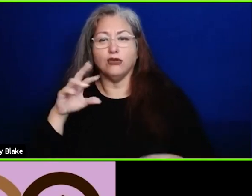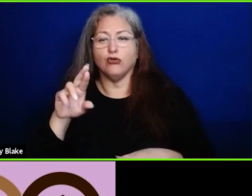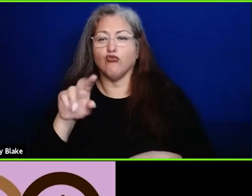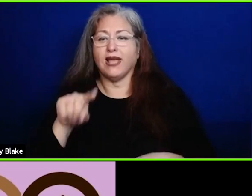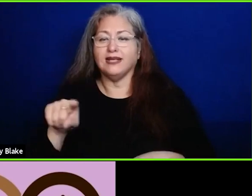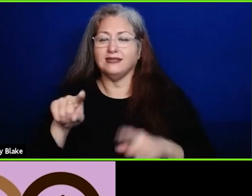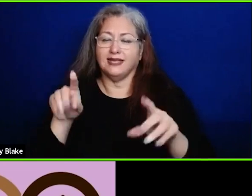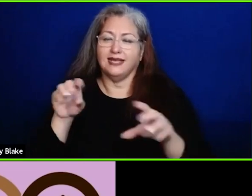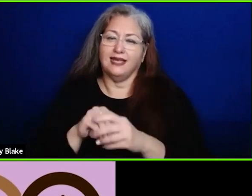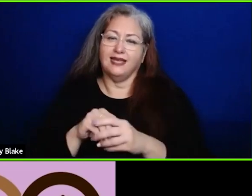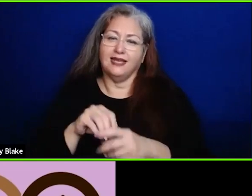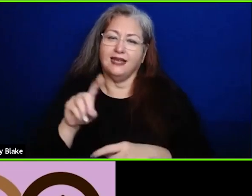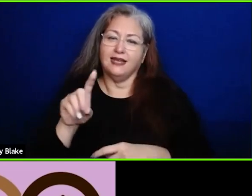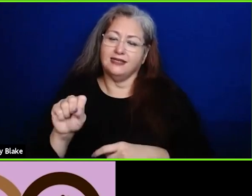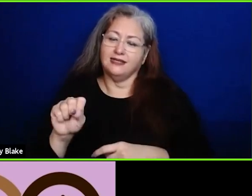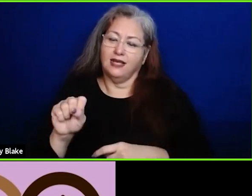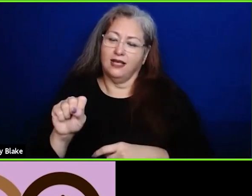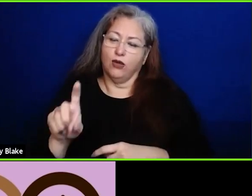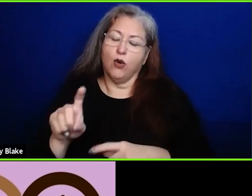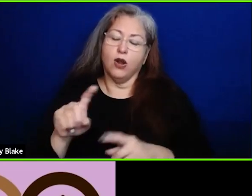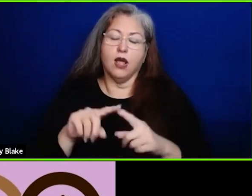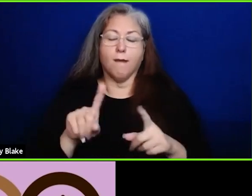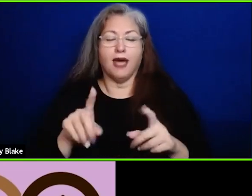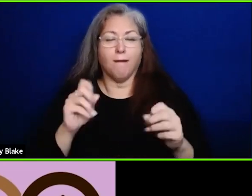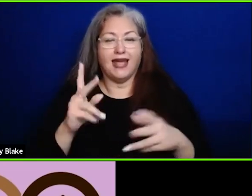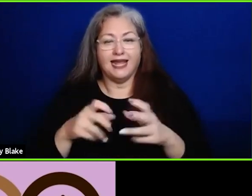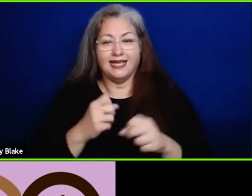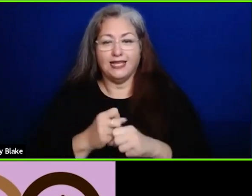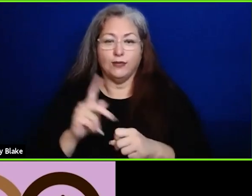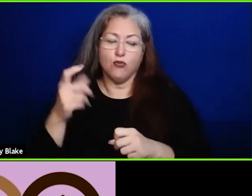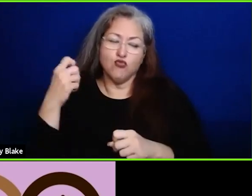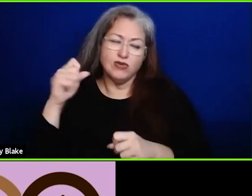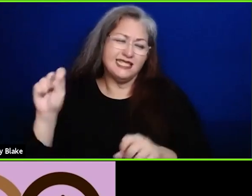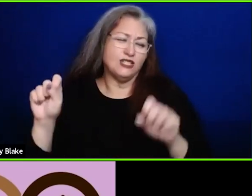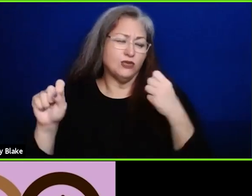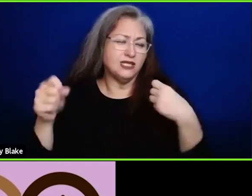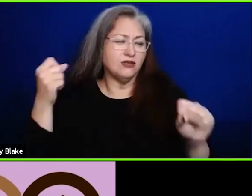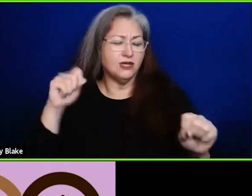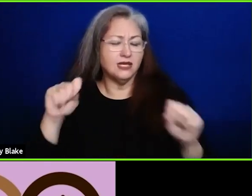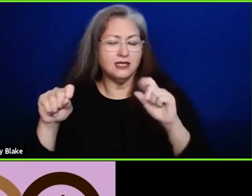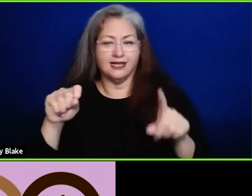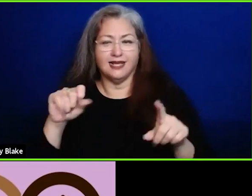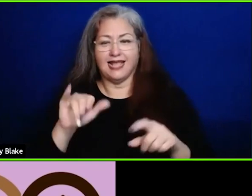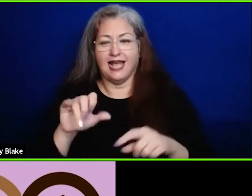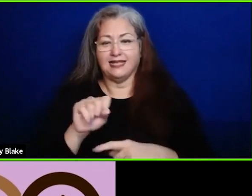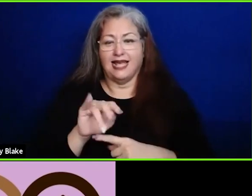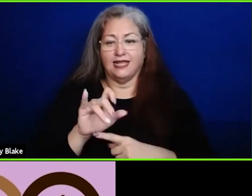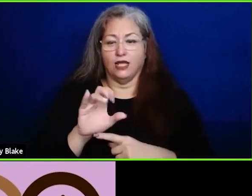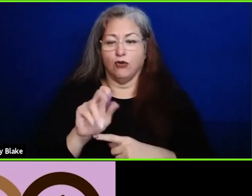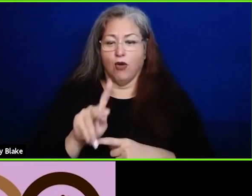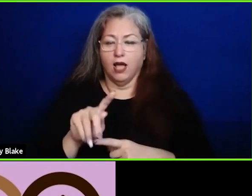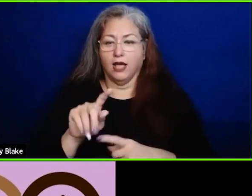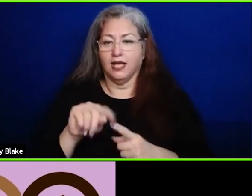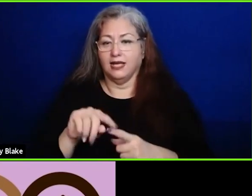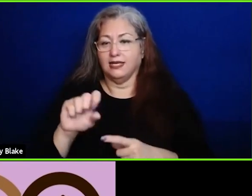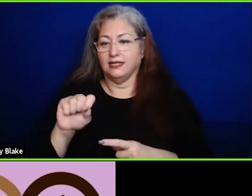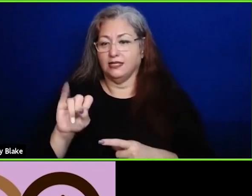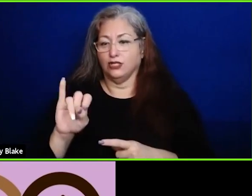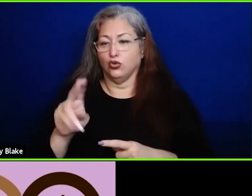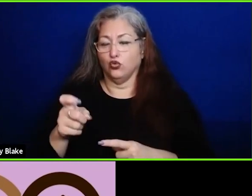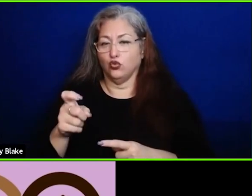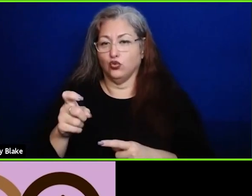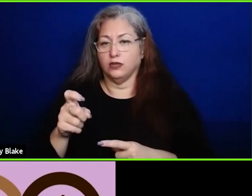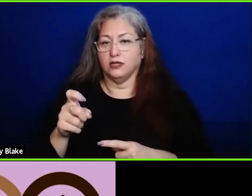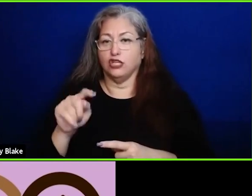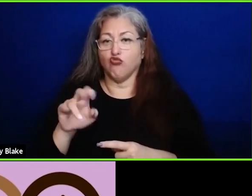After years of resistance and protest, the Standing Rock Sioux Tribe and the movement scored a